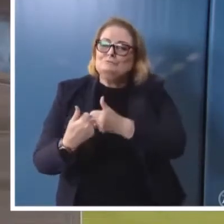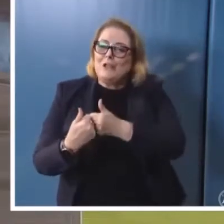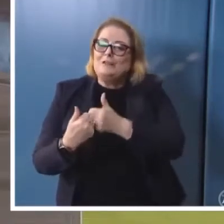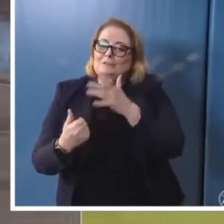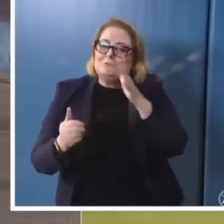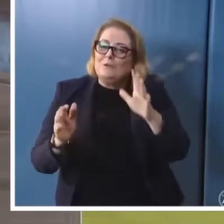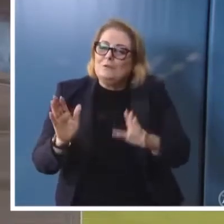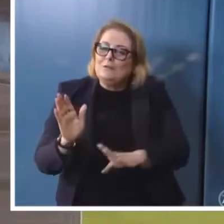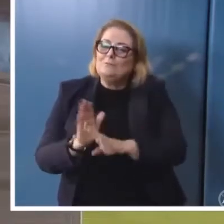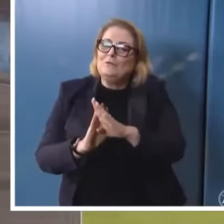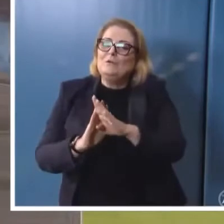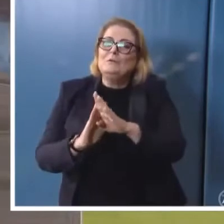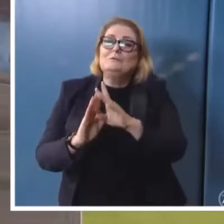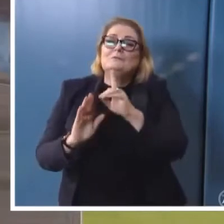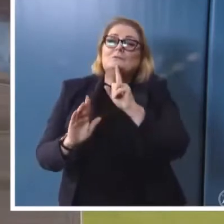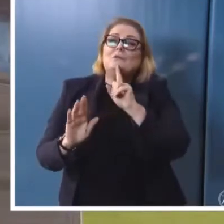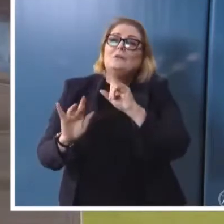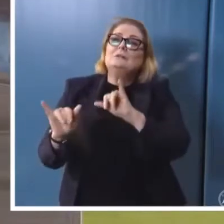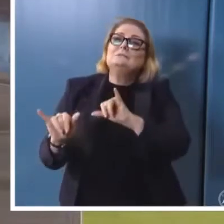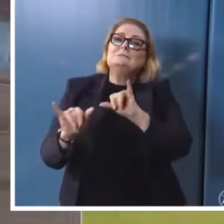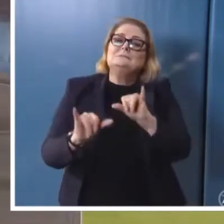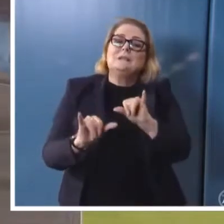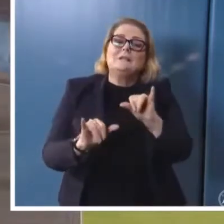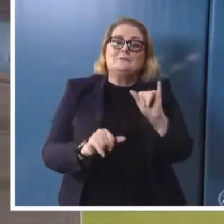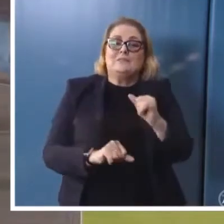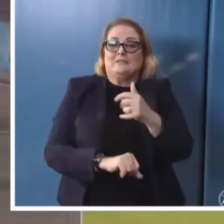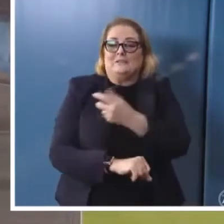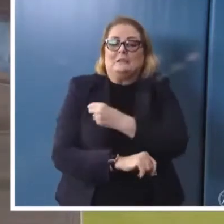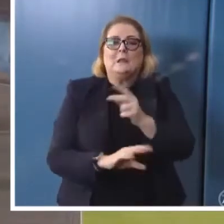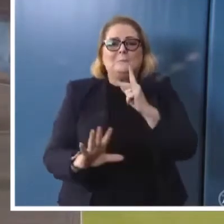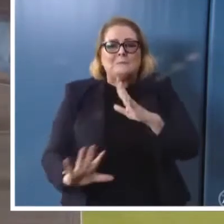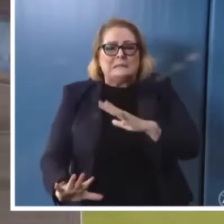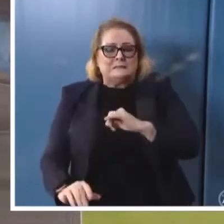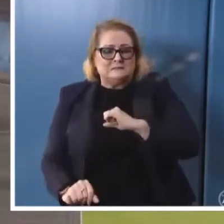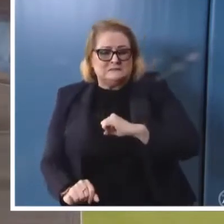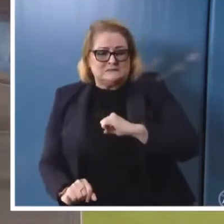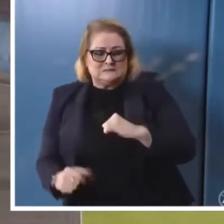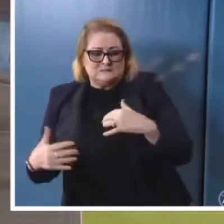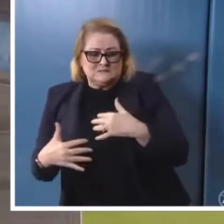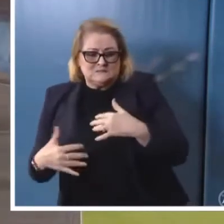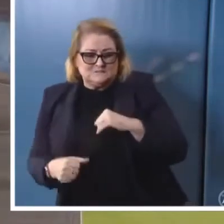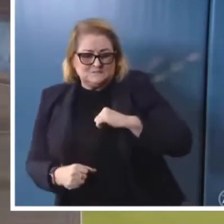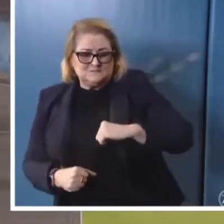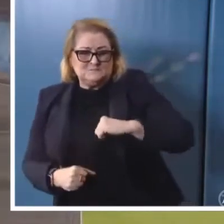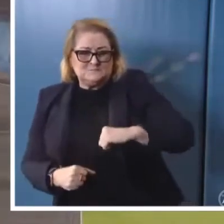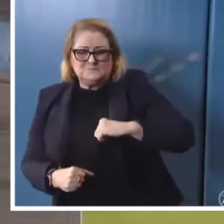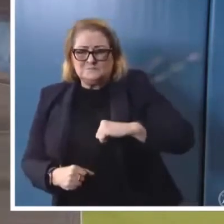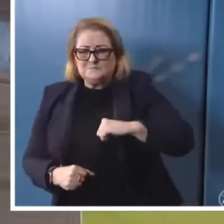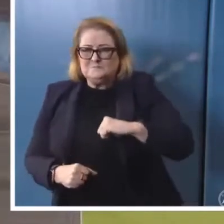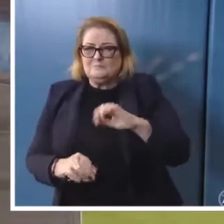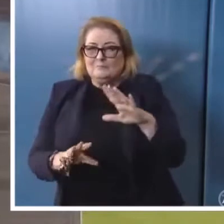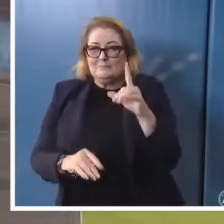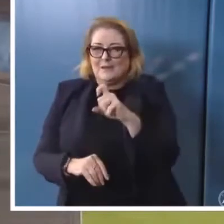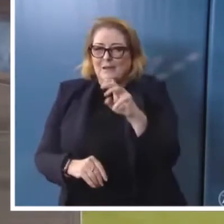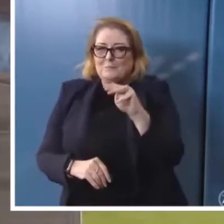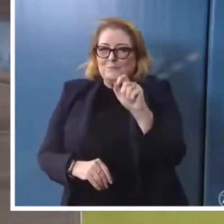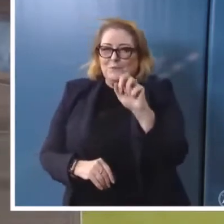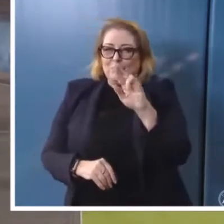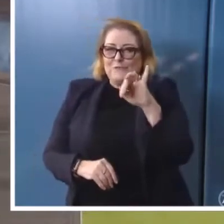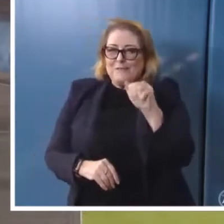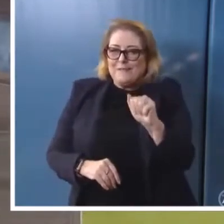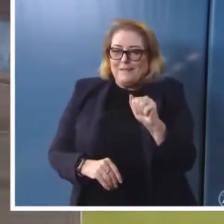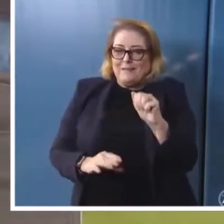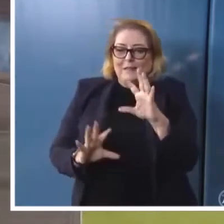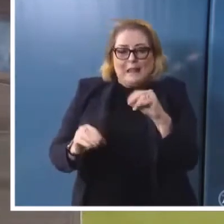challenge as old as the vaccine themselves. And that's hesitancy about whether to get it in the first place. Just ask Maria. And to